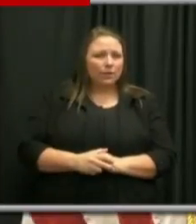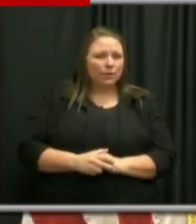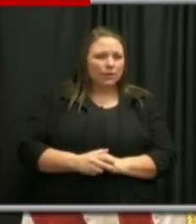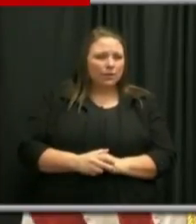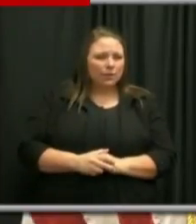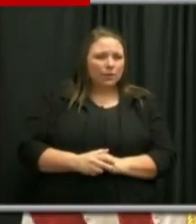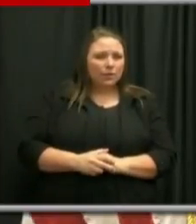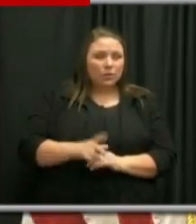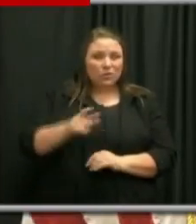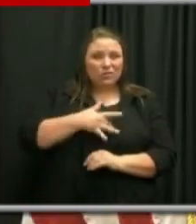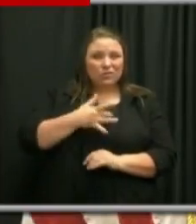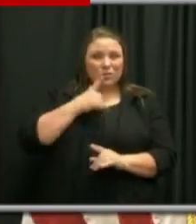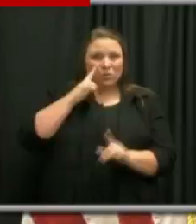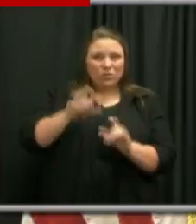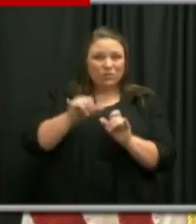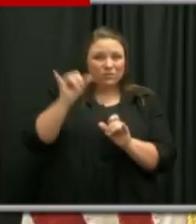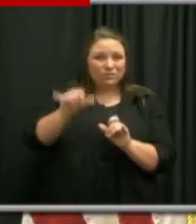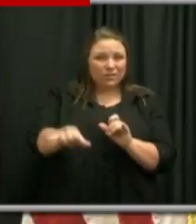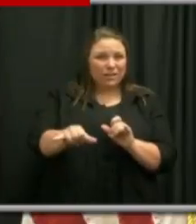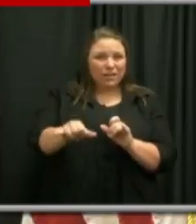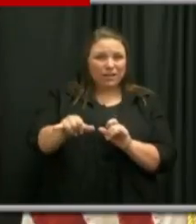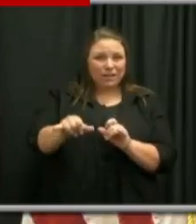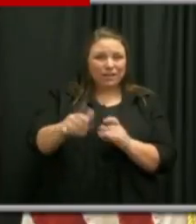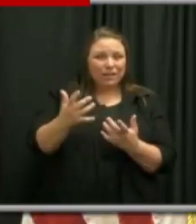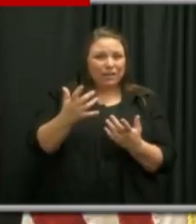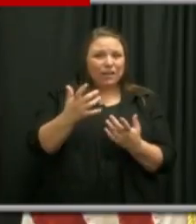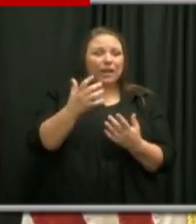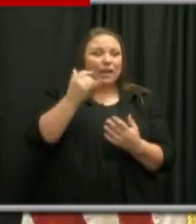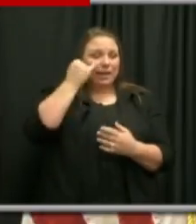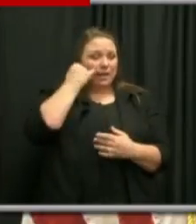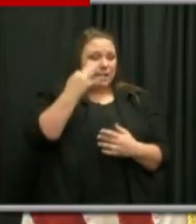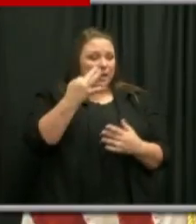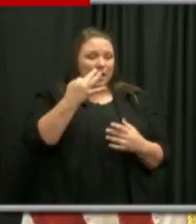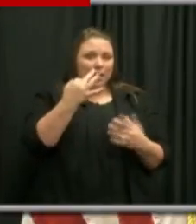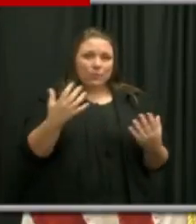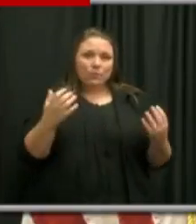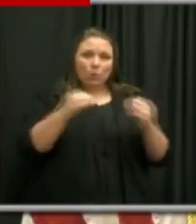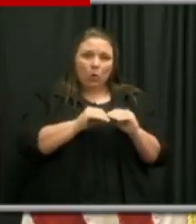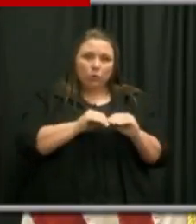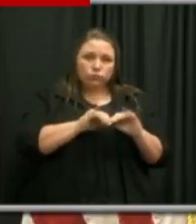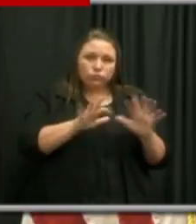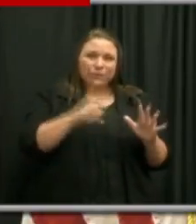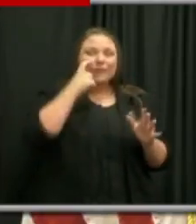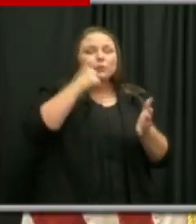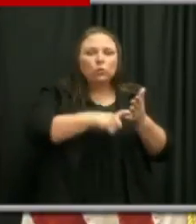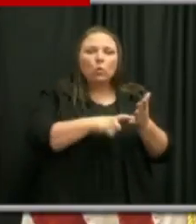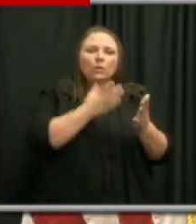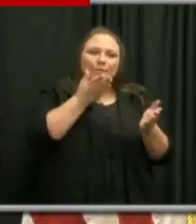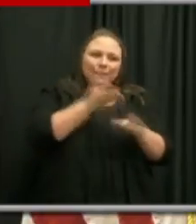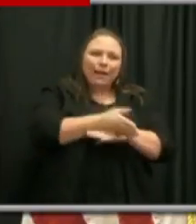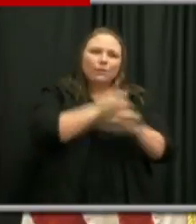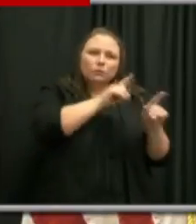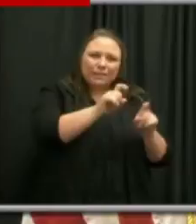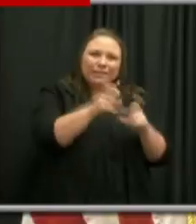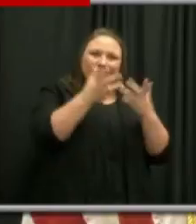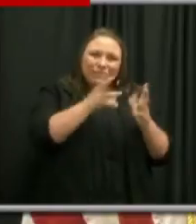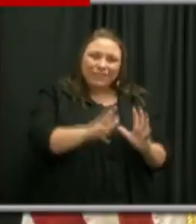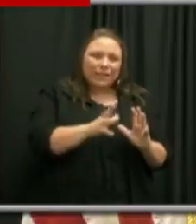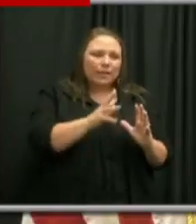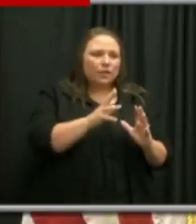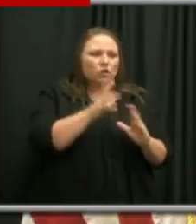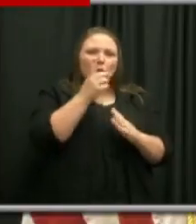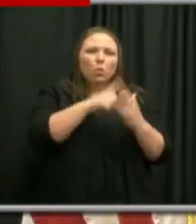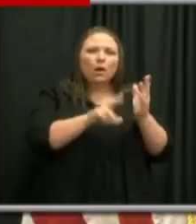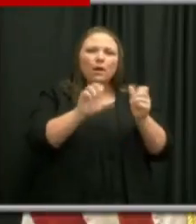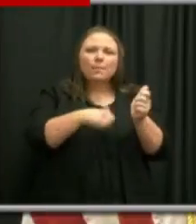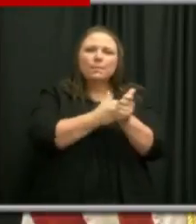to stay there? Also, if there's a large outbreak, if we find a large outbreak after this testing, what sort of backup plans